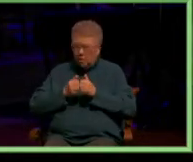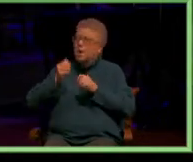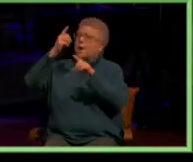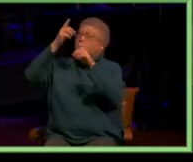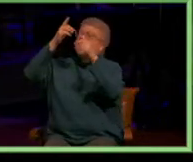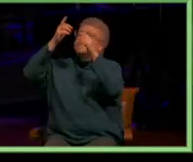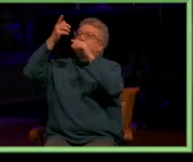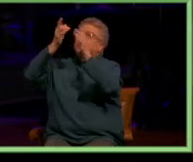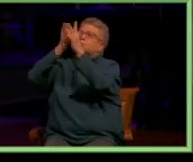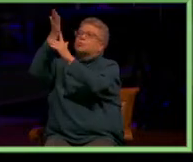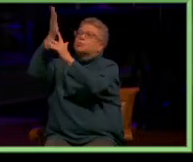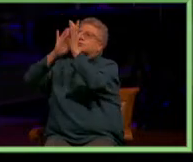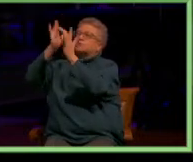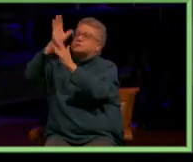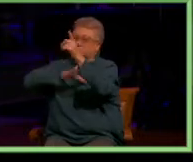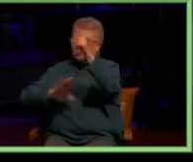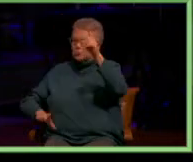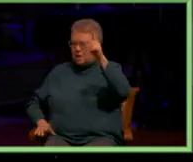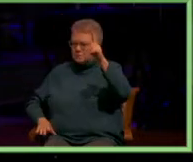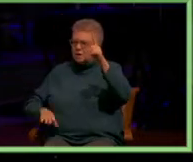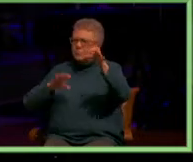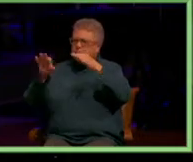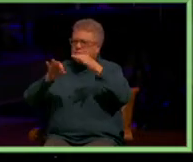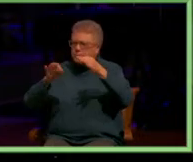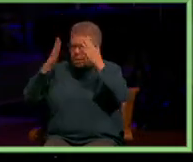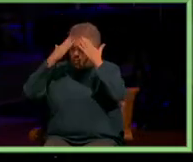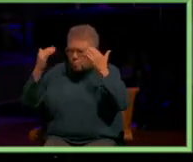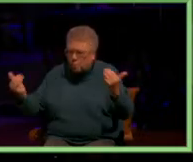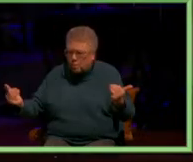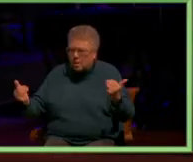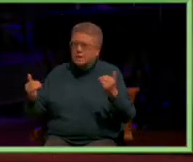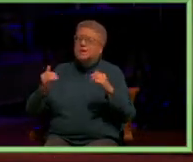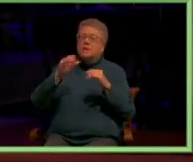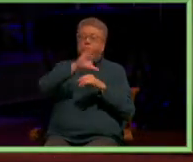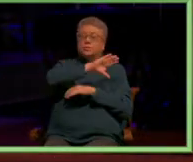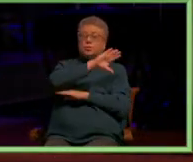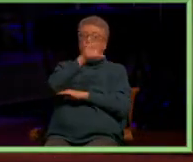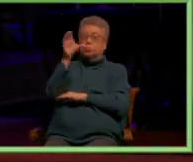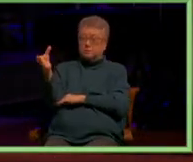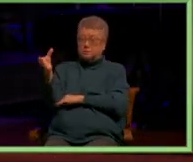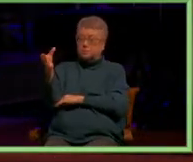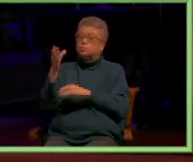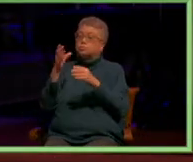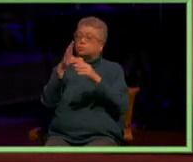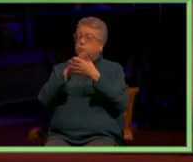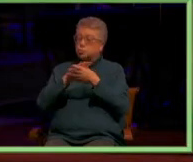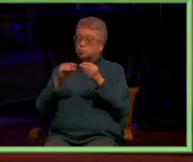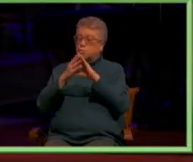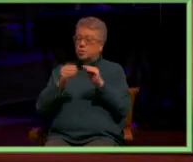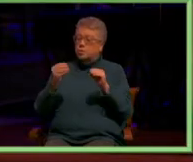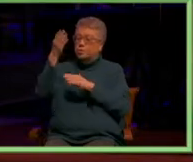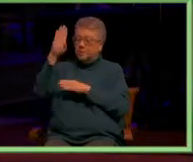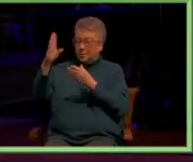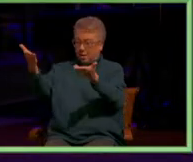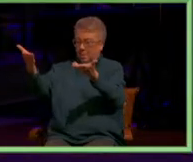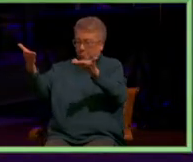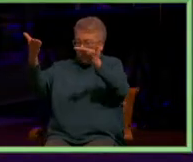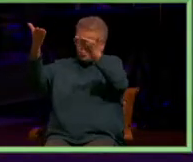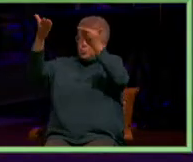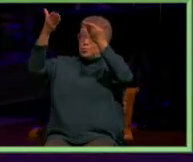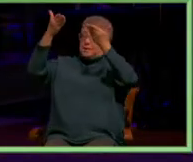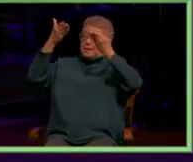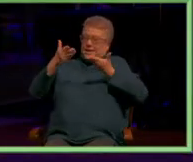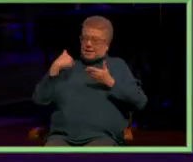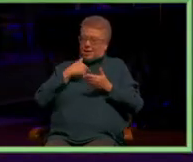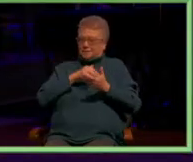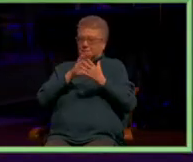earth. Why the Christmas story is about God bringing us peace. Truth number one, because of who Jesus